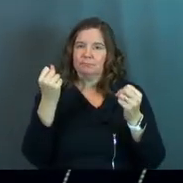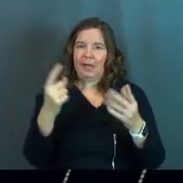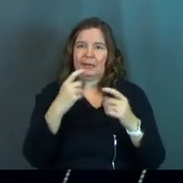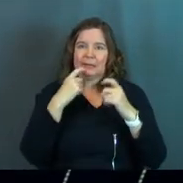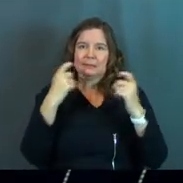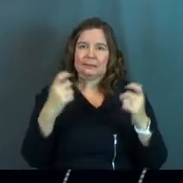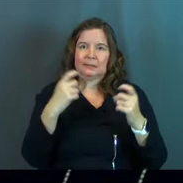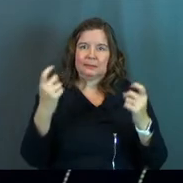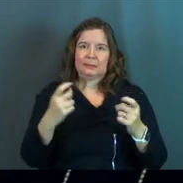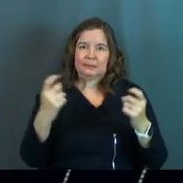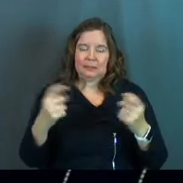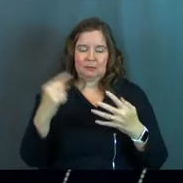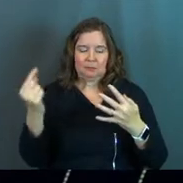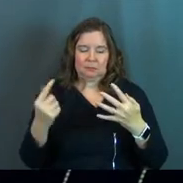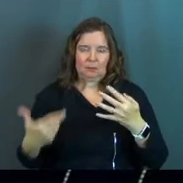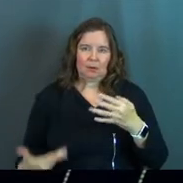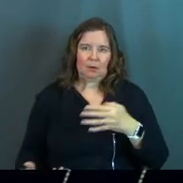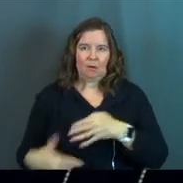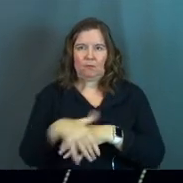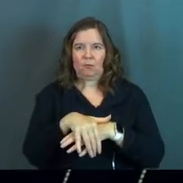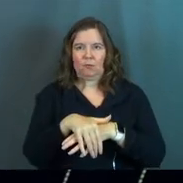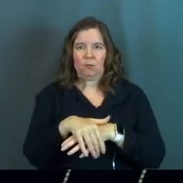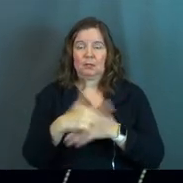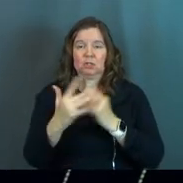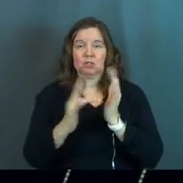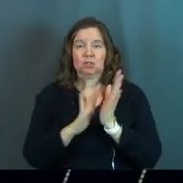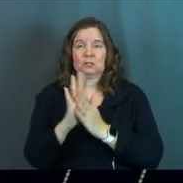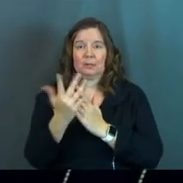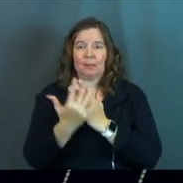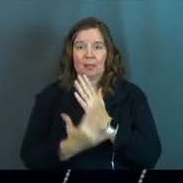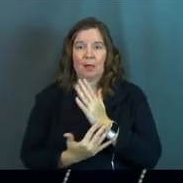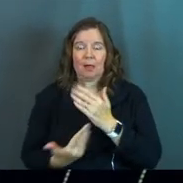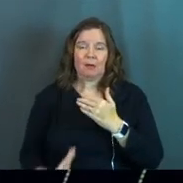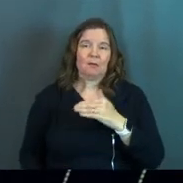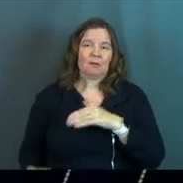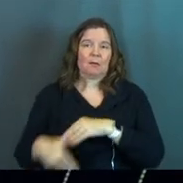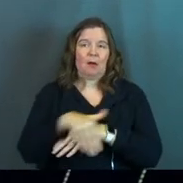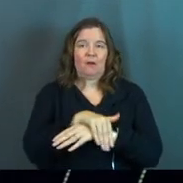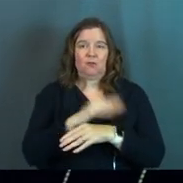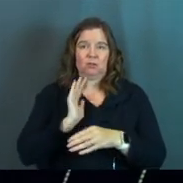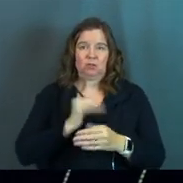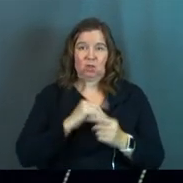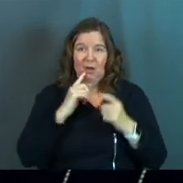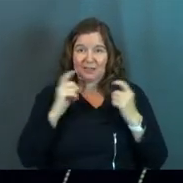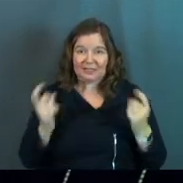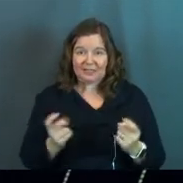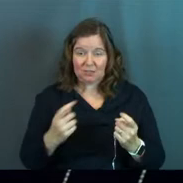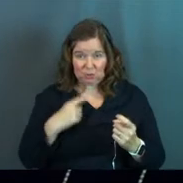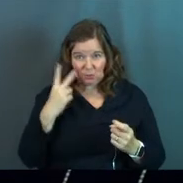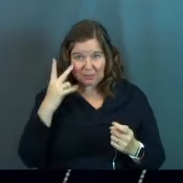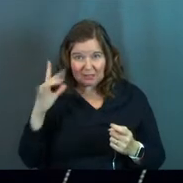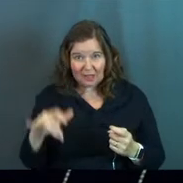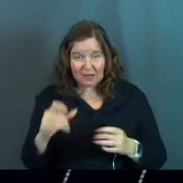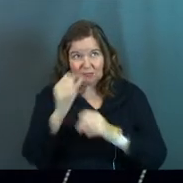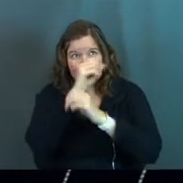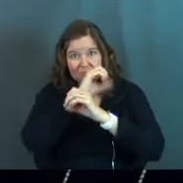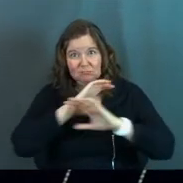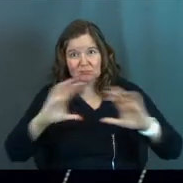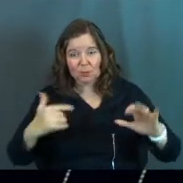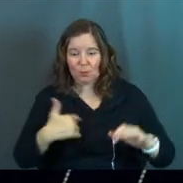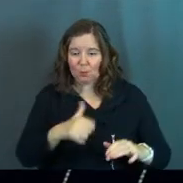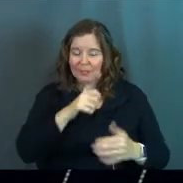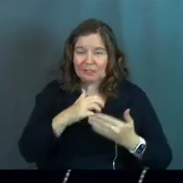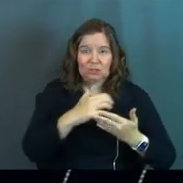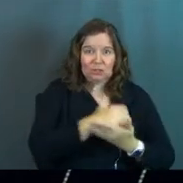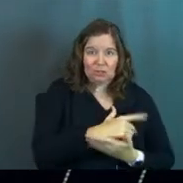sins. We're told in the scripture that Jesus' blood covers our sins. Do you see the picture it's using here? So we